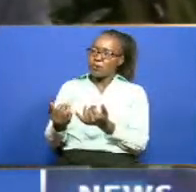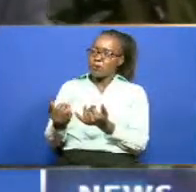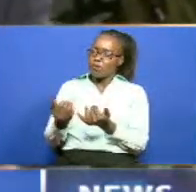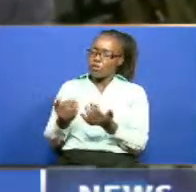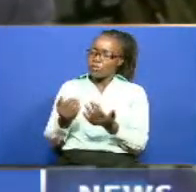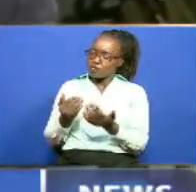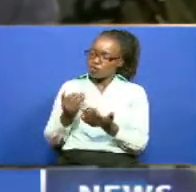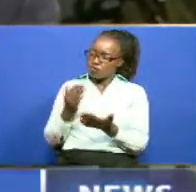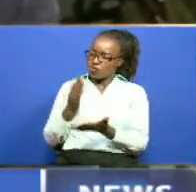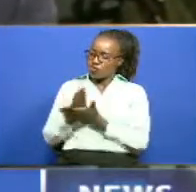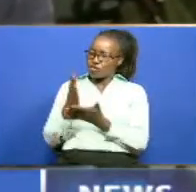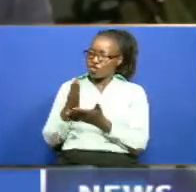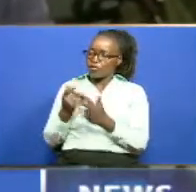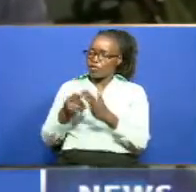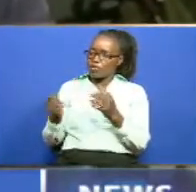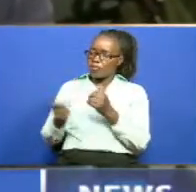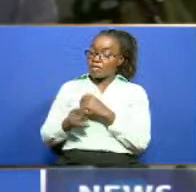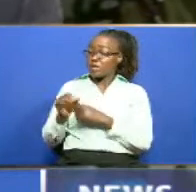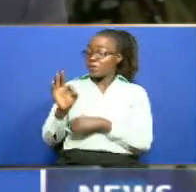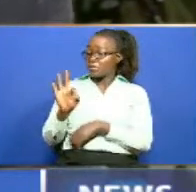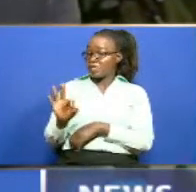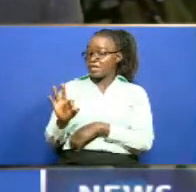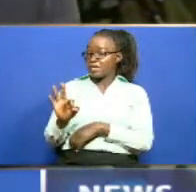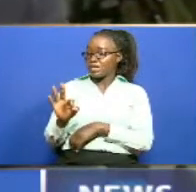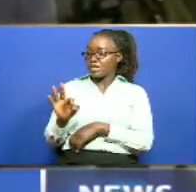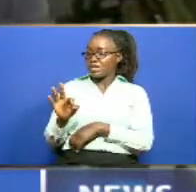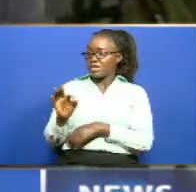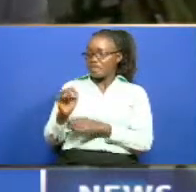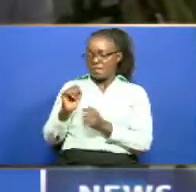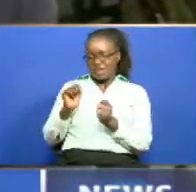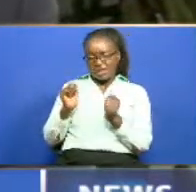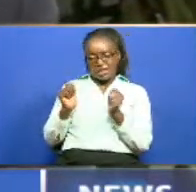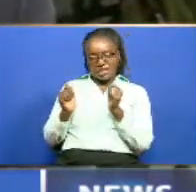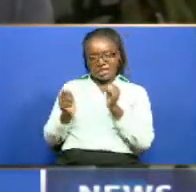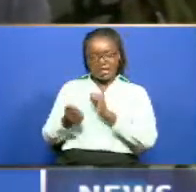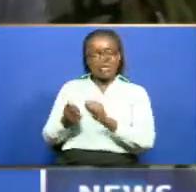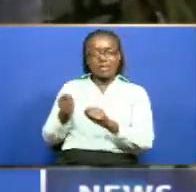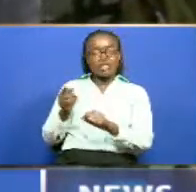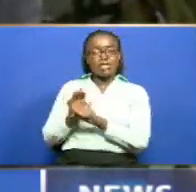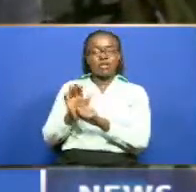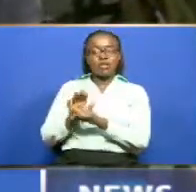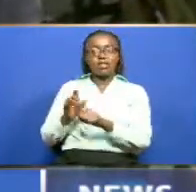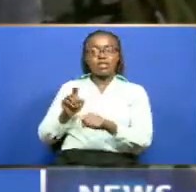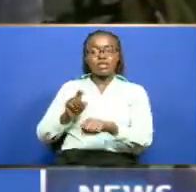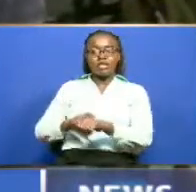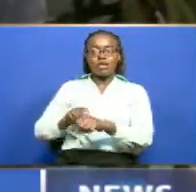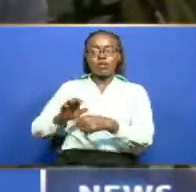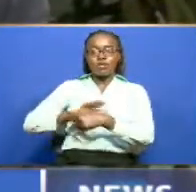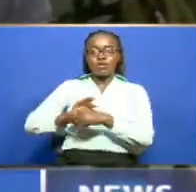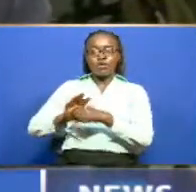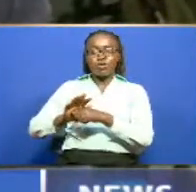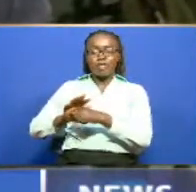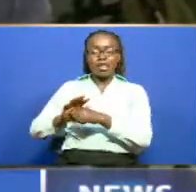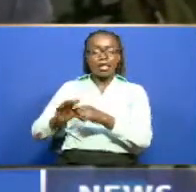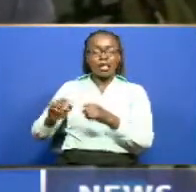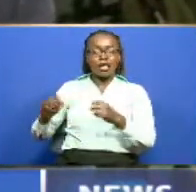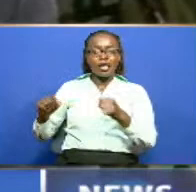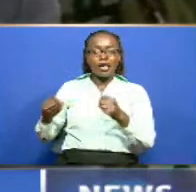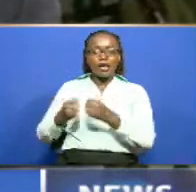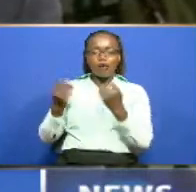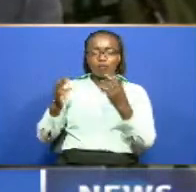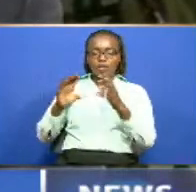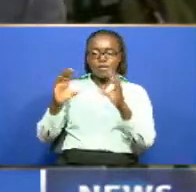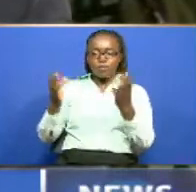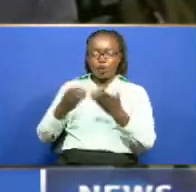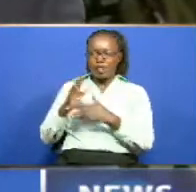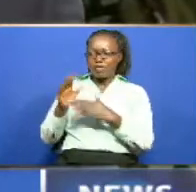Obviously, from March, we've seen a lot changing. So when the pandemic first came for the whole world, there was quite a bit of